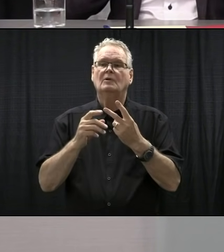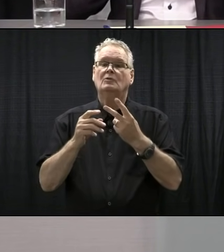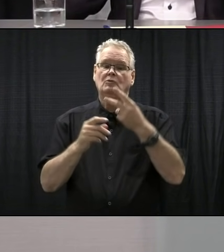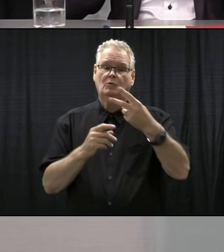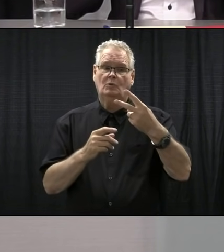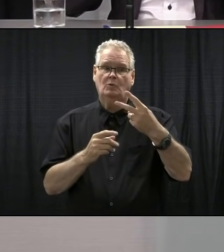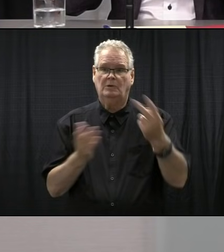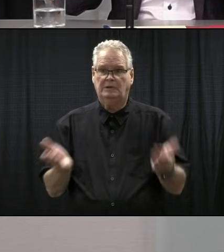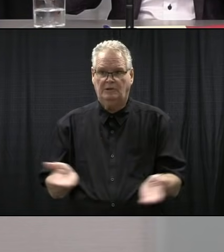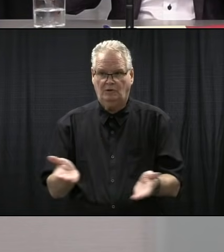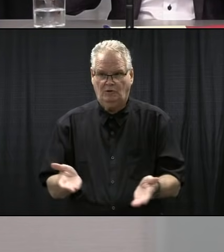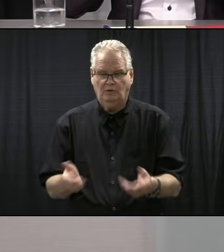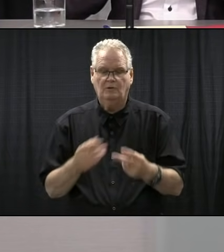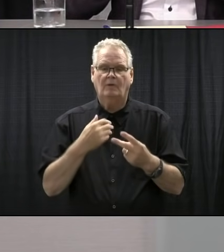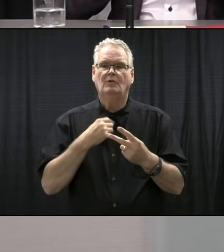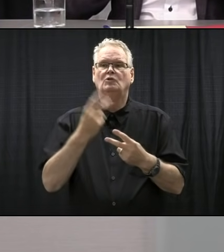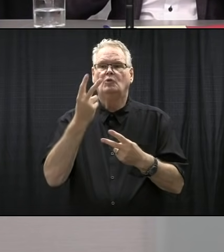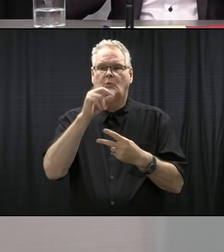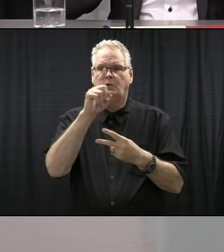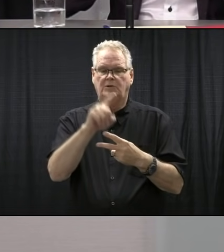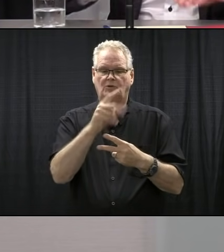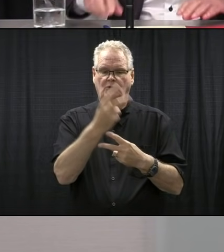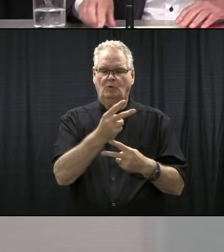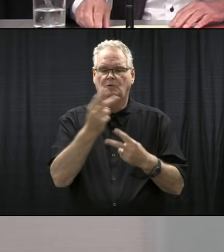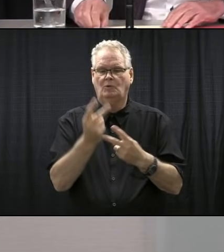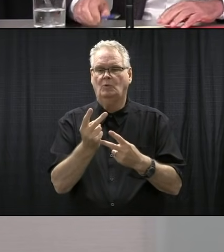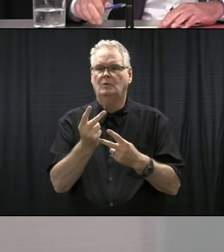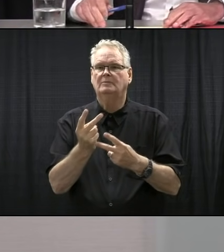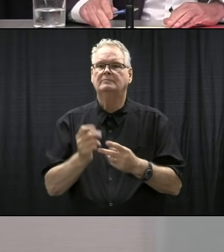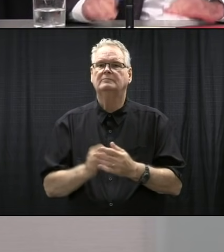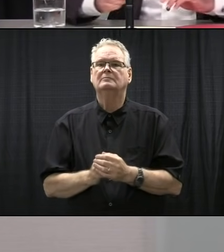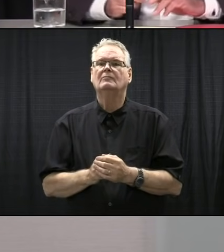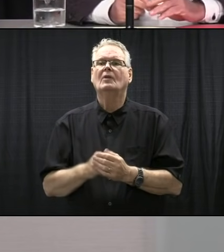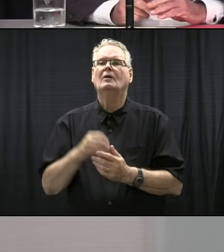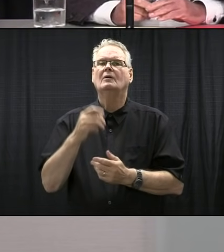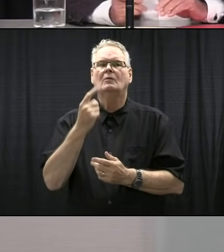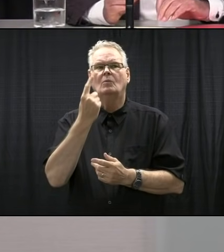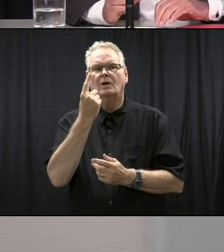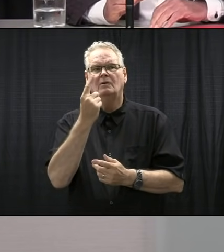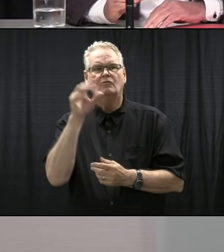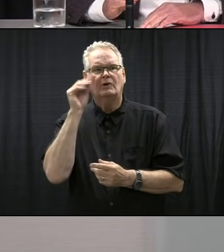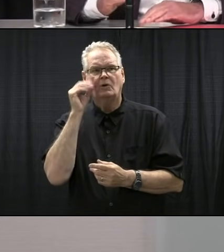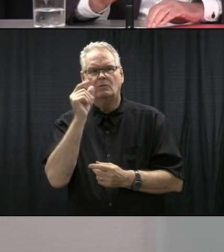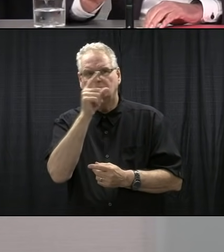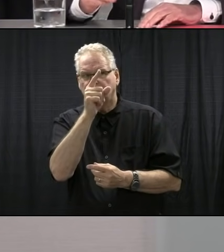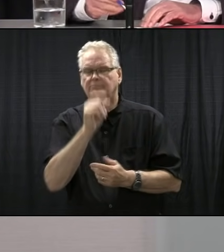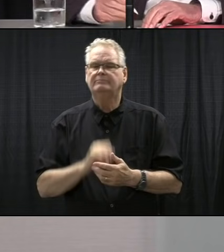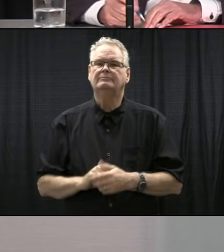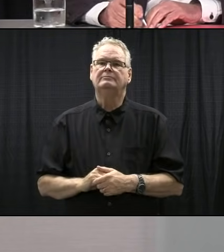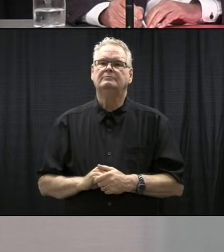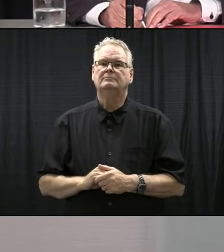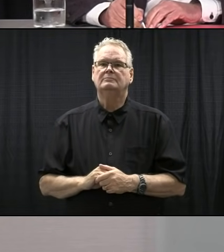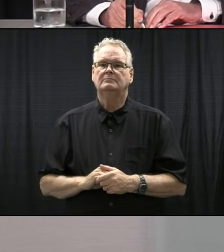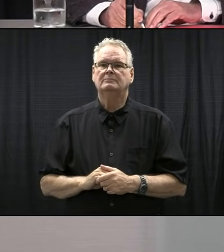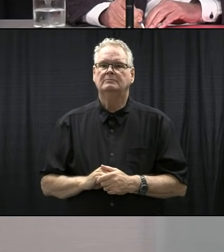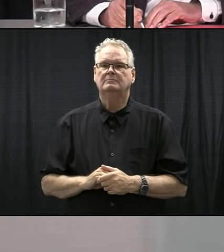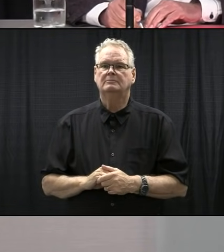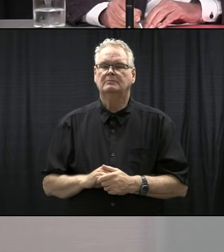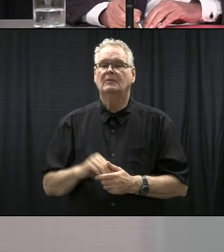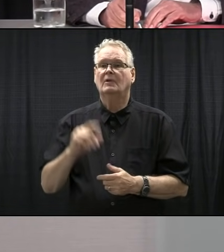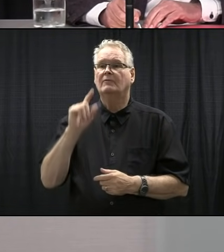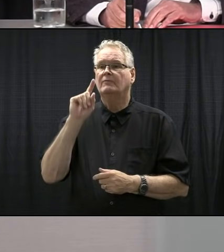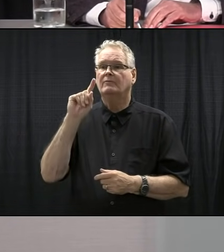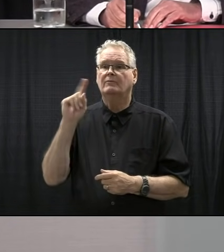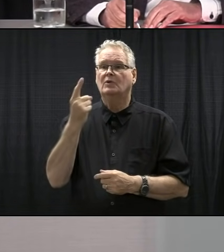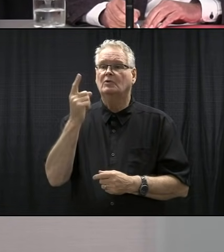will be a final round where each reporter will have the opportunity to ask 1 final question. Our first questions are from Kellyanne Roberts with NTV. Please go